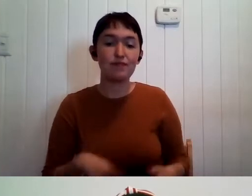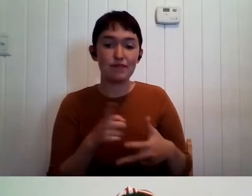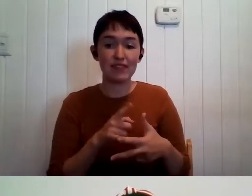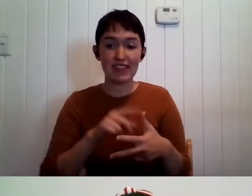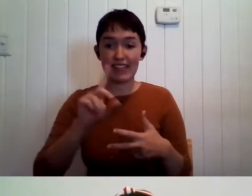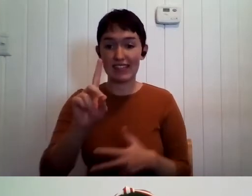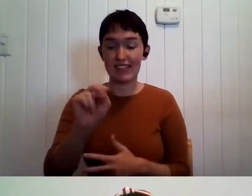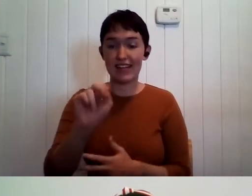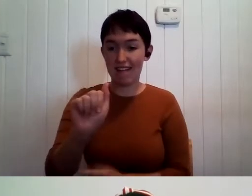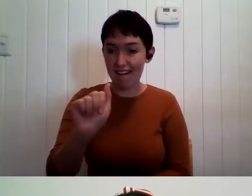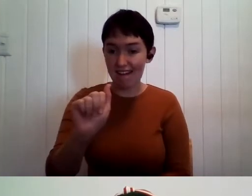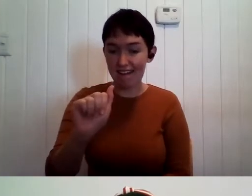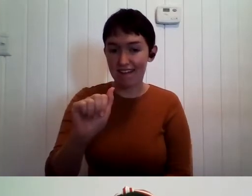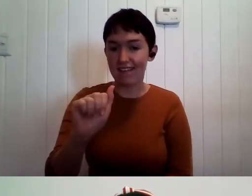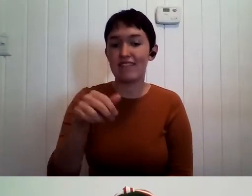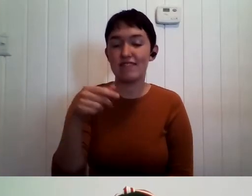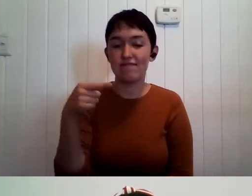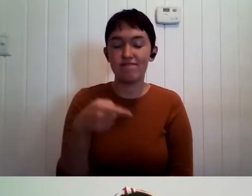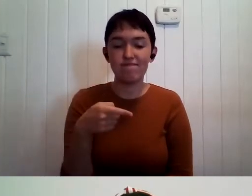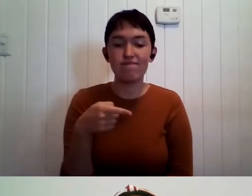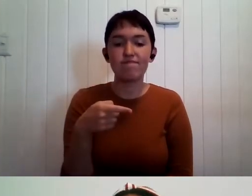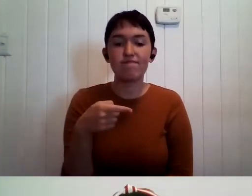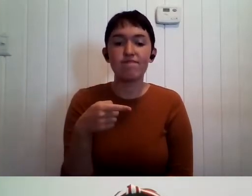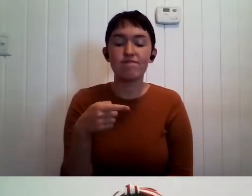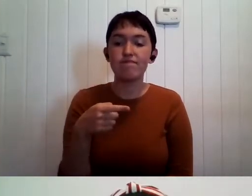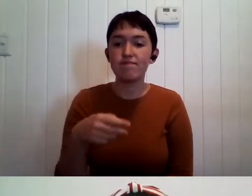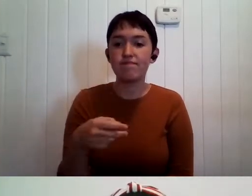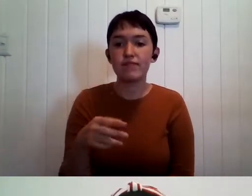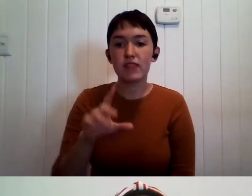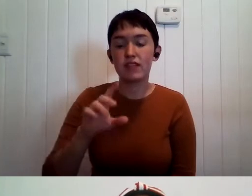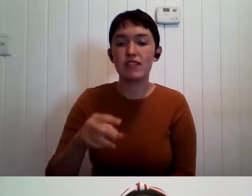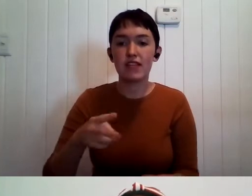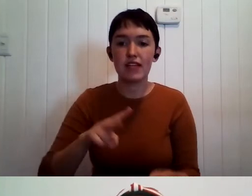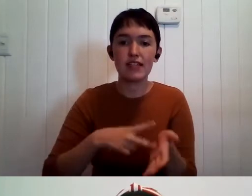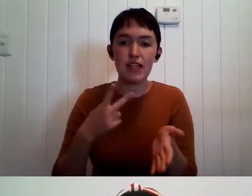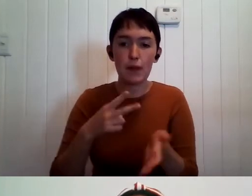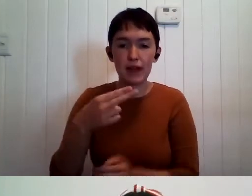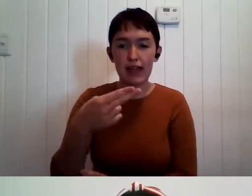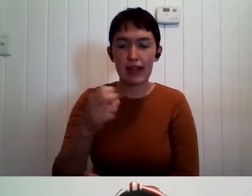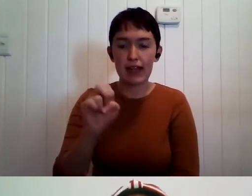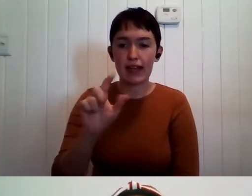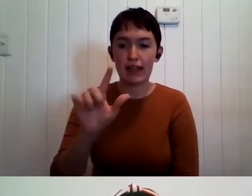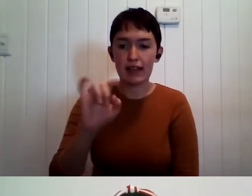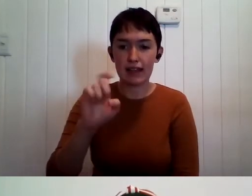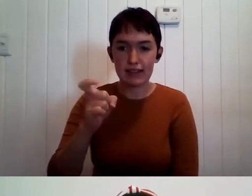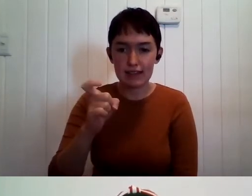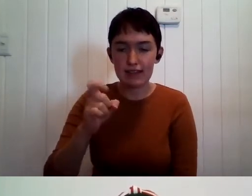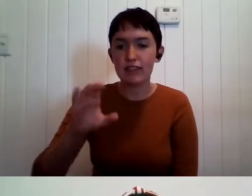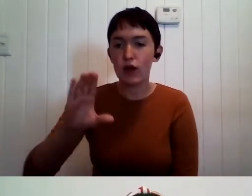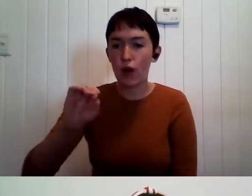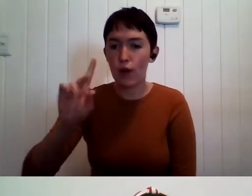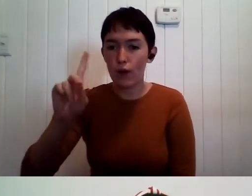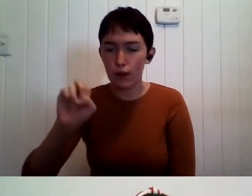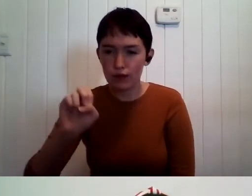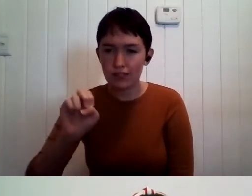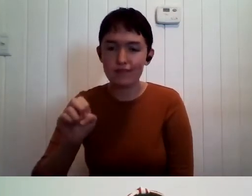is basically it's a double helix code for what makes up who you are. It kind